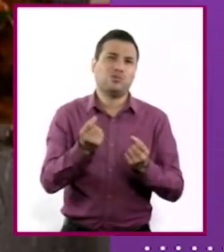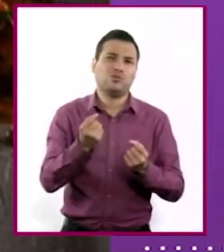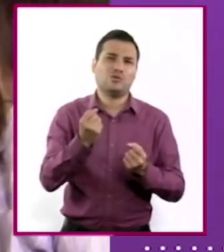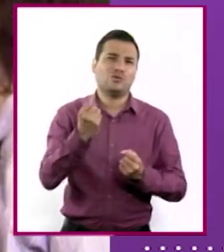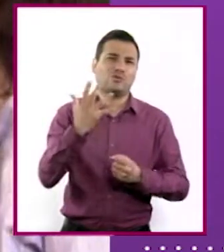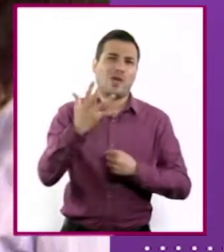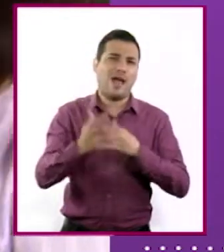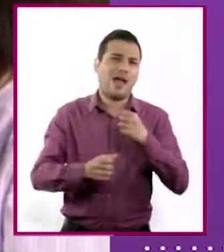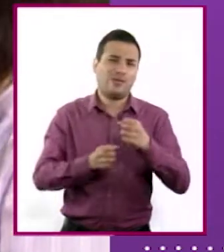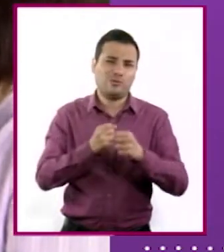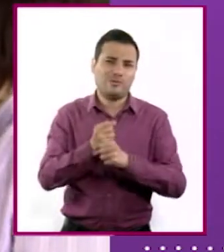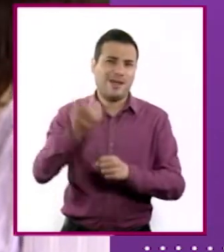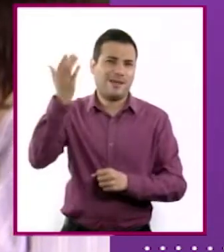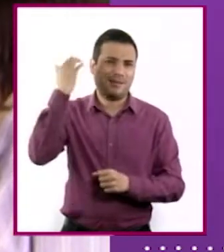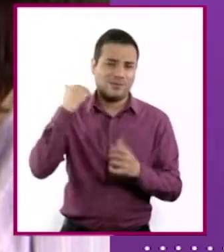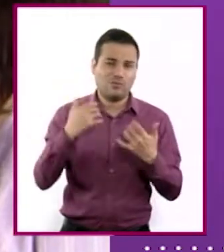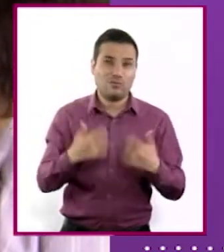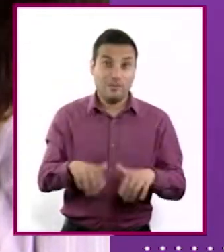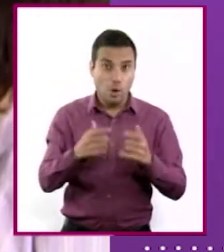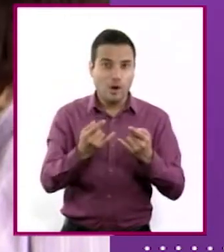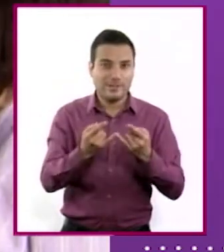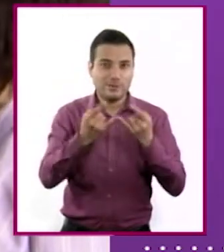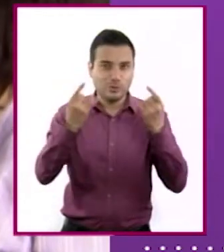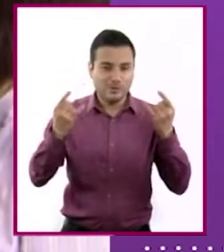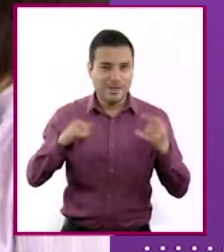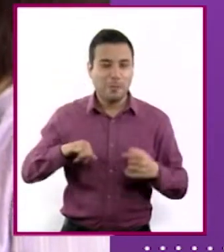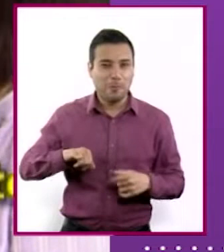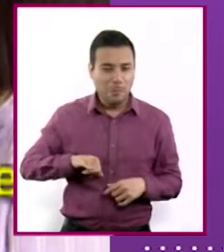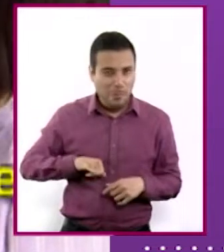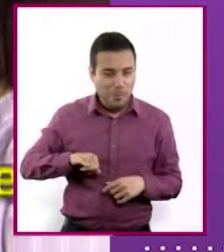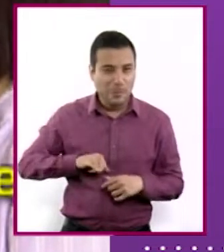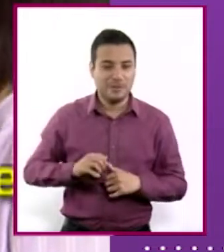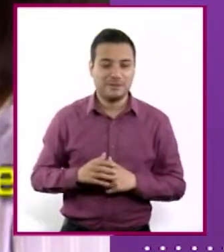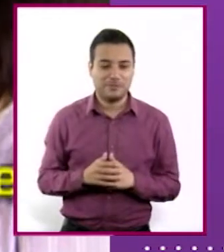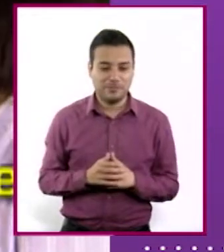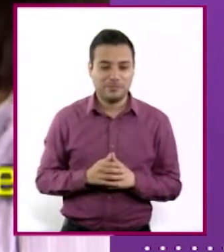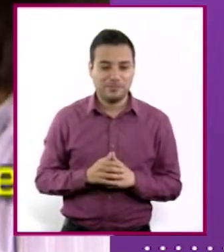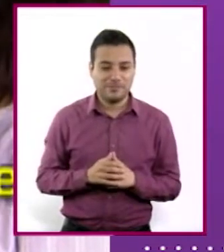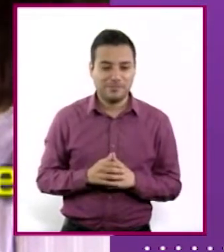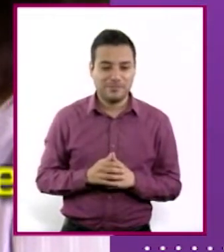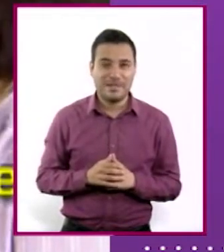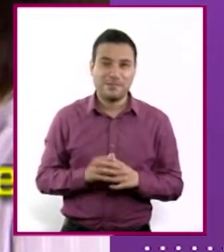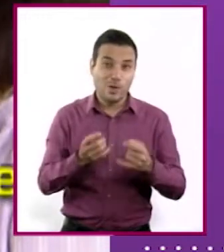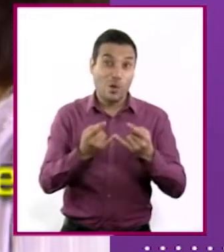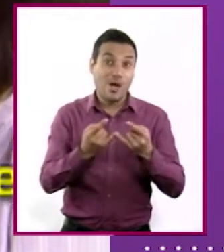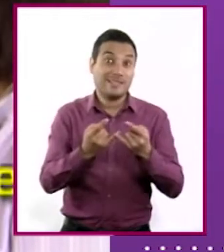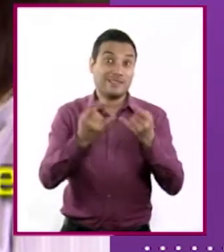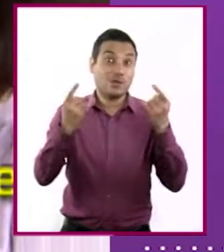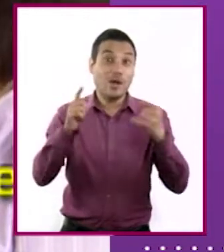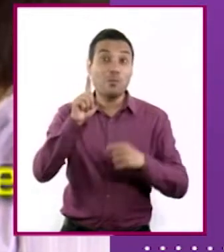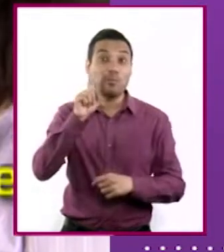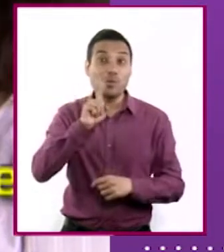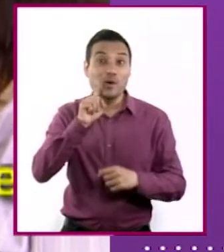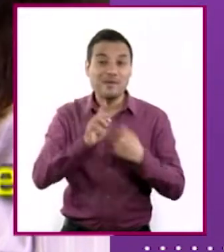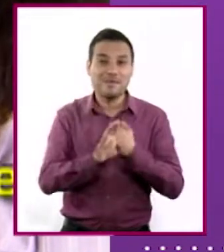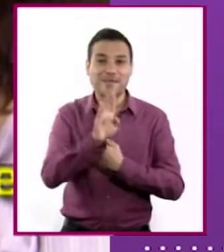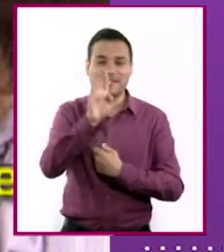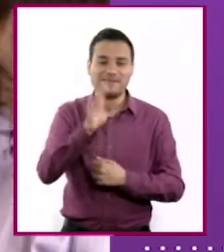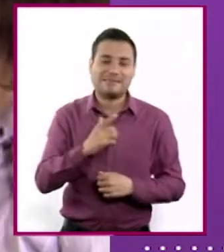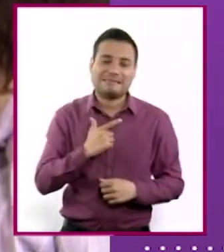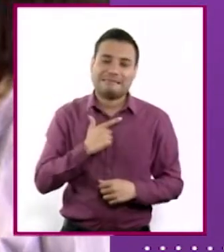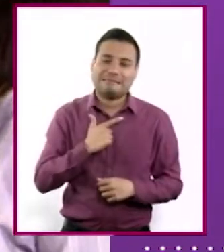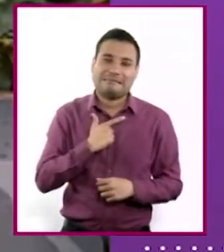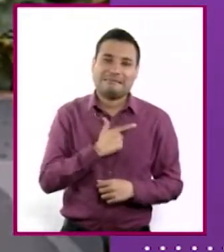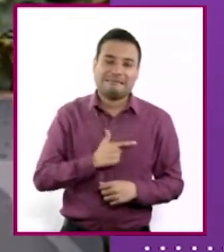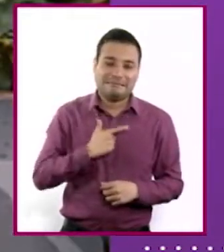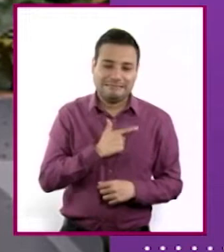ago. That is a very interesting story, Jimena. But I also like the legend. The story of the Lady in